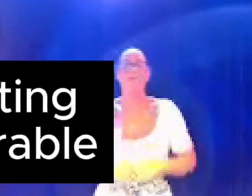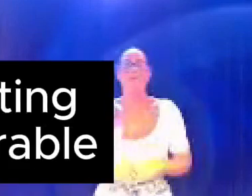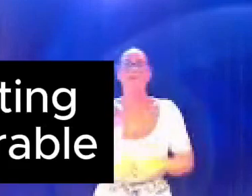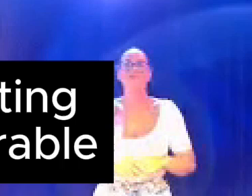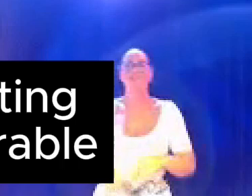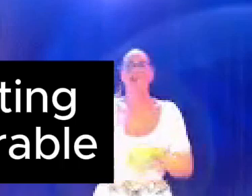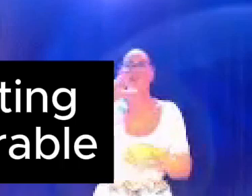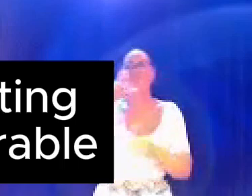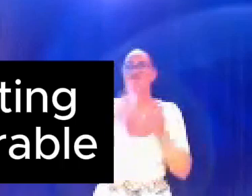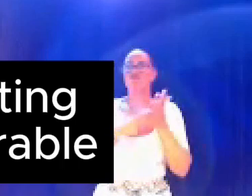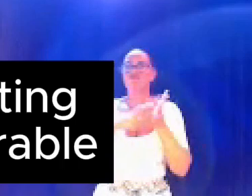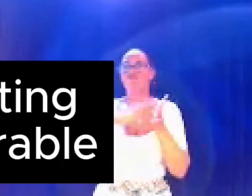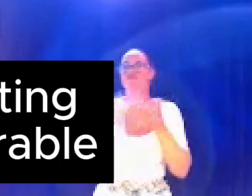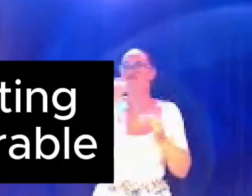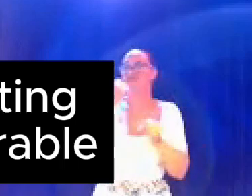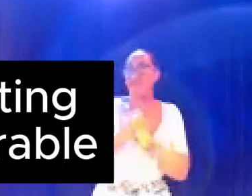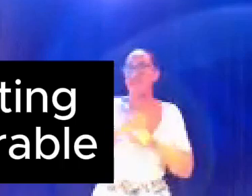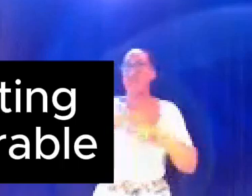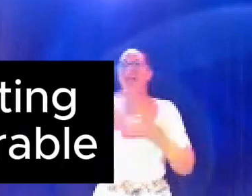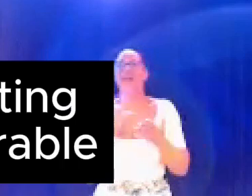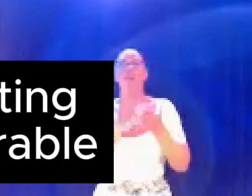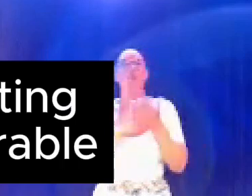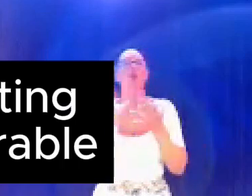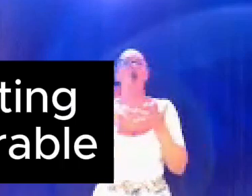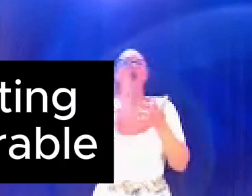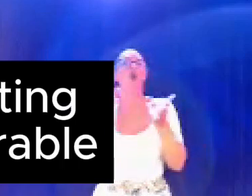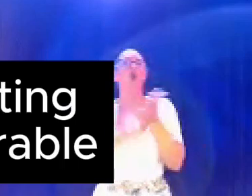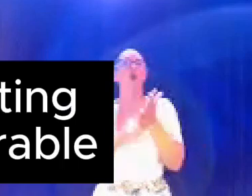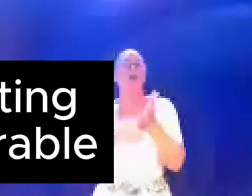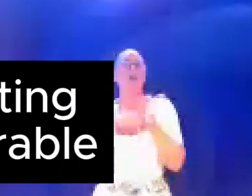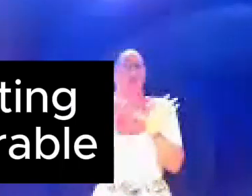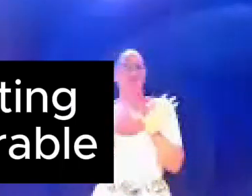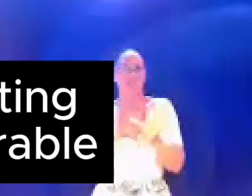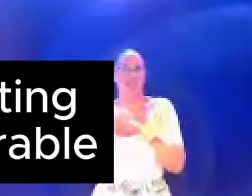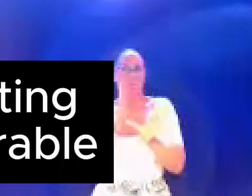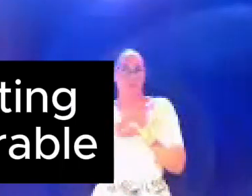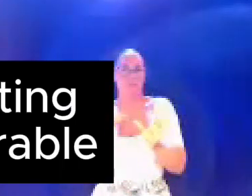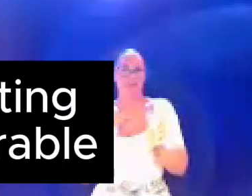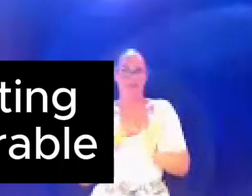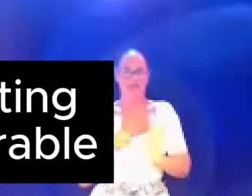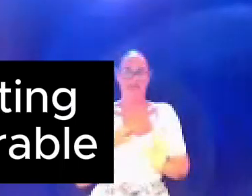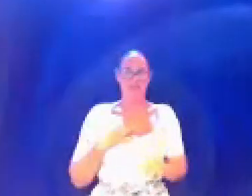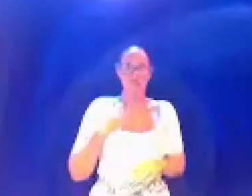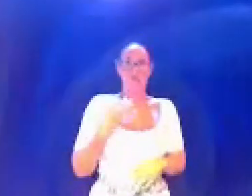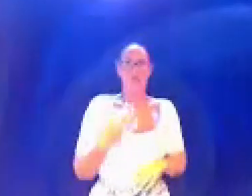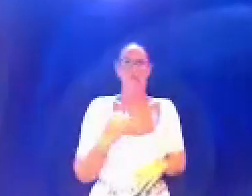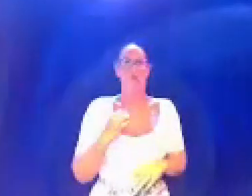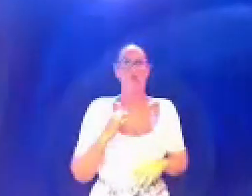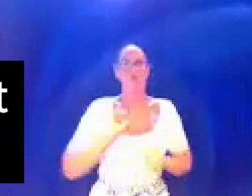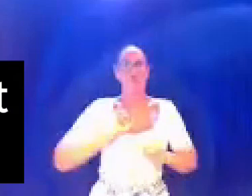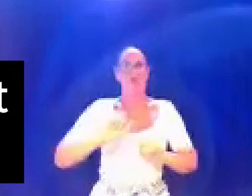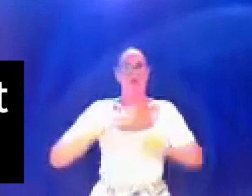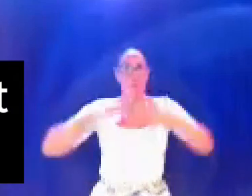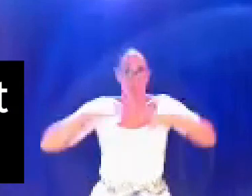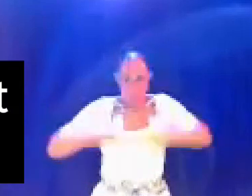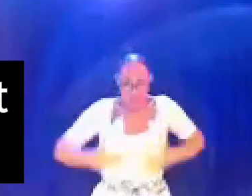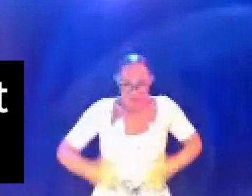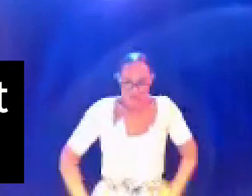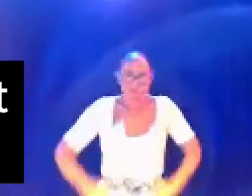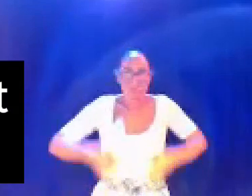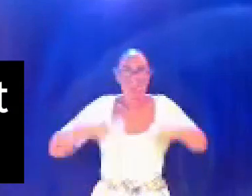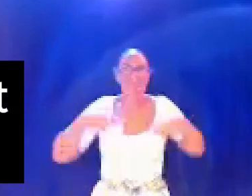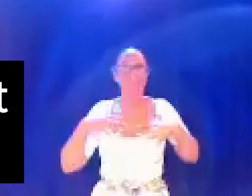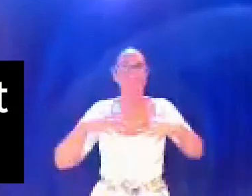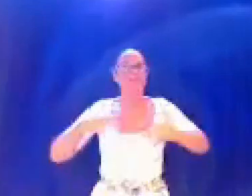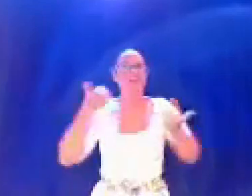Craig Scott and Hollie Miller, who are going to be demonstrating and talking about their wearable instrument. I will leave